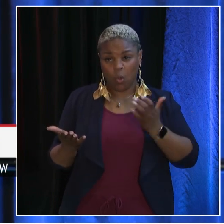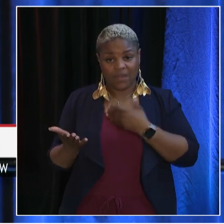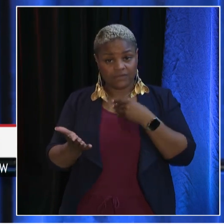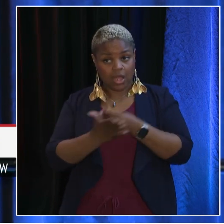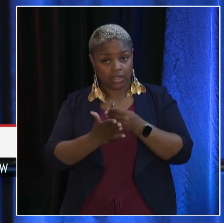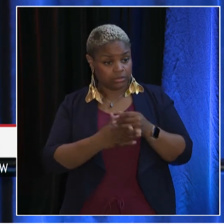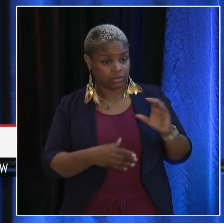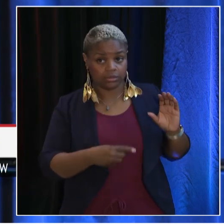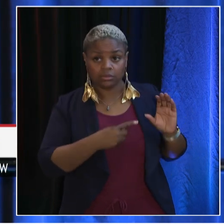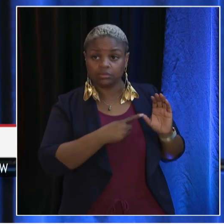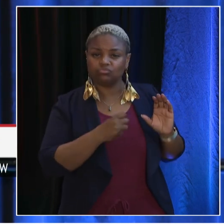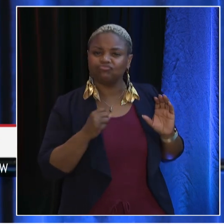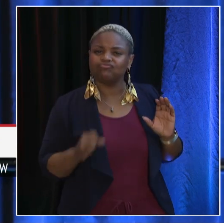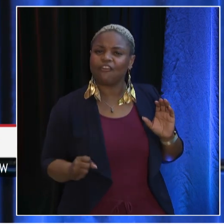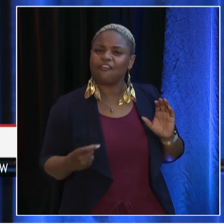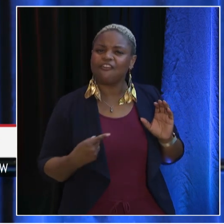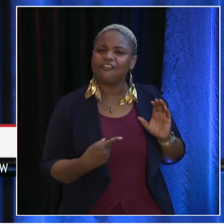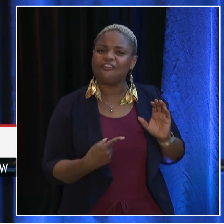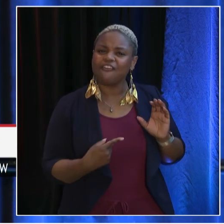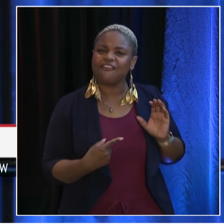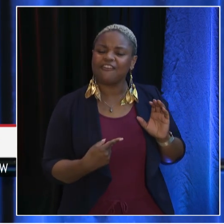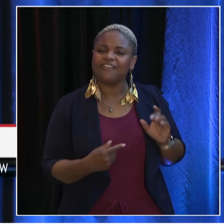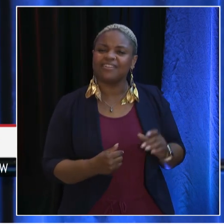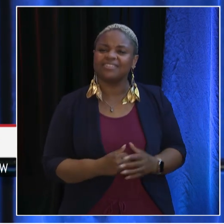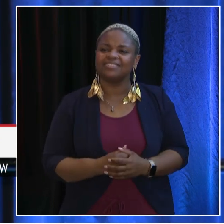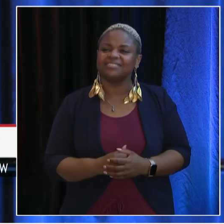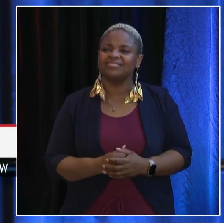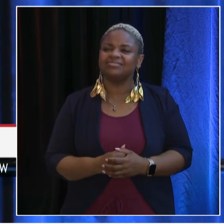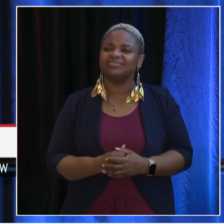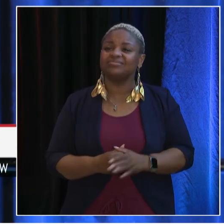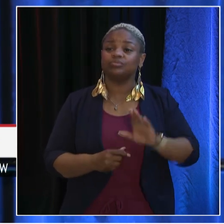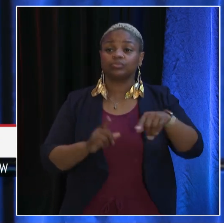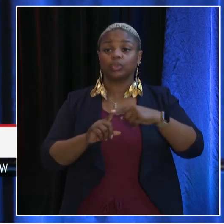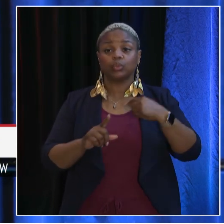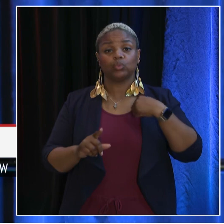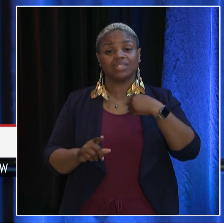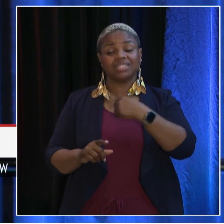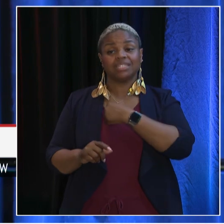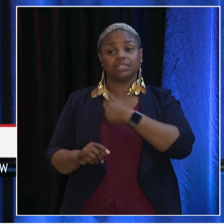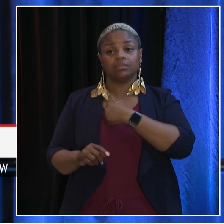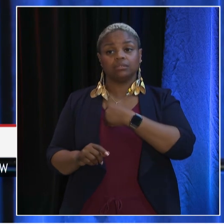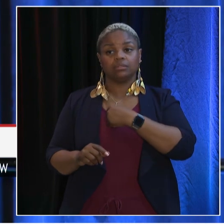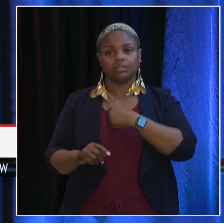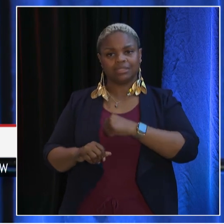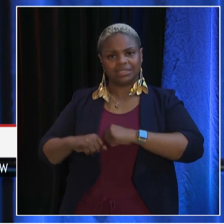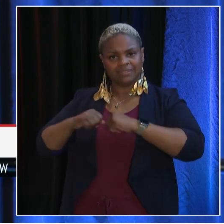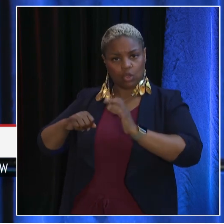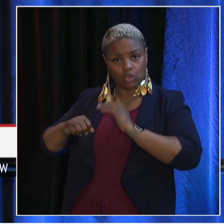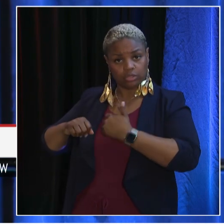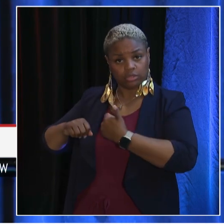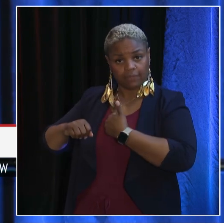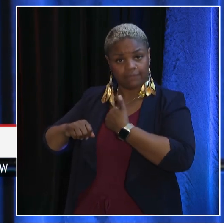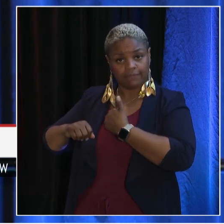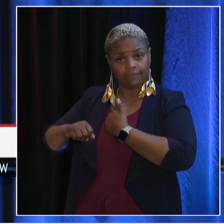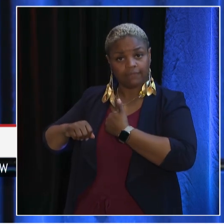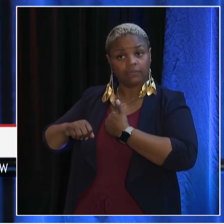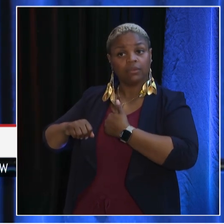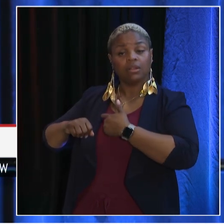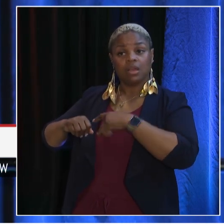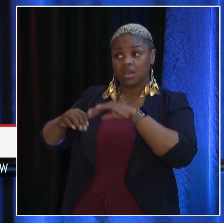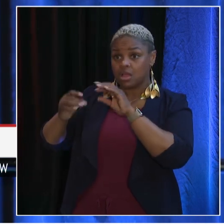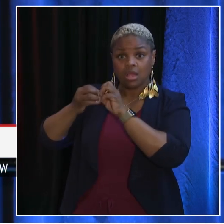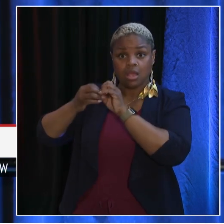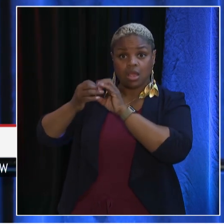strong. And so when we go to defend ourselves at the Capitol or the